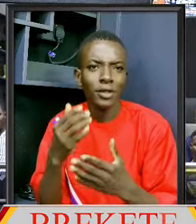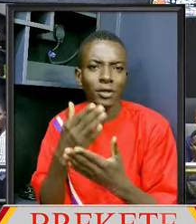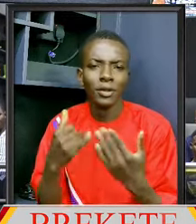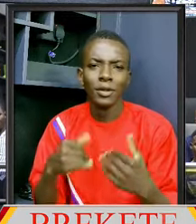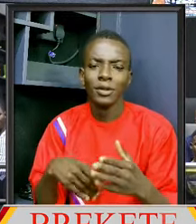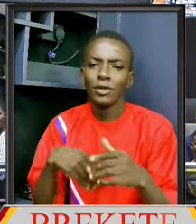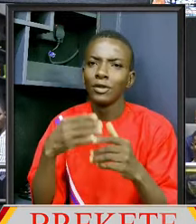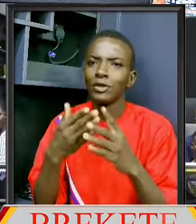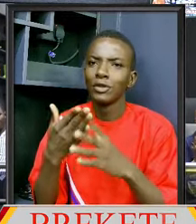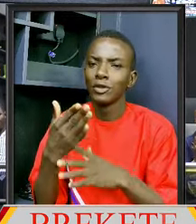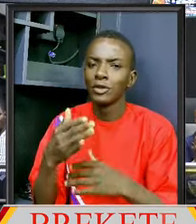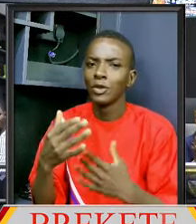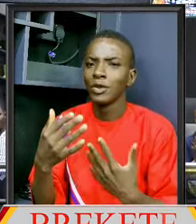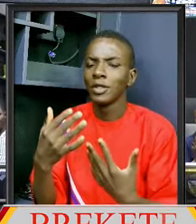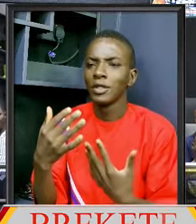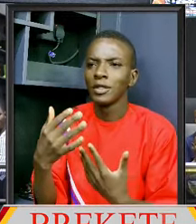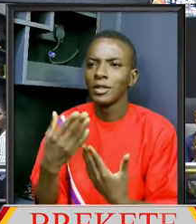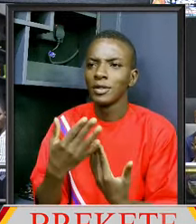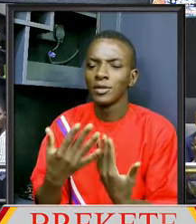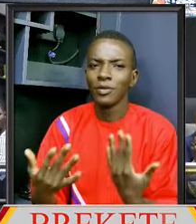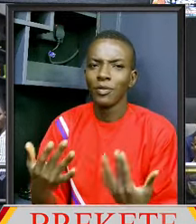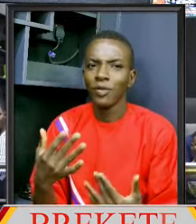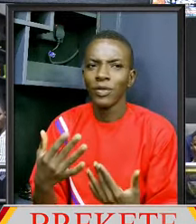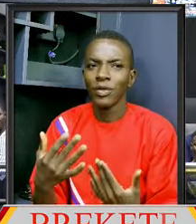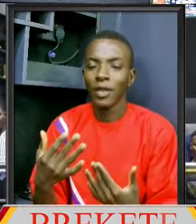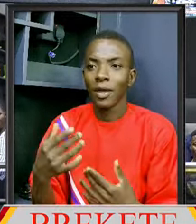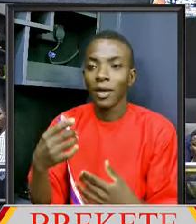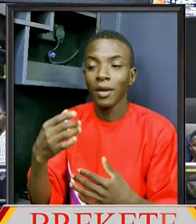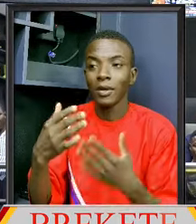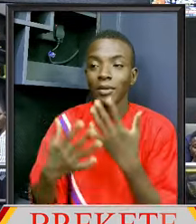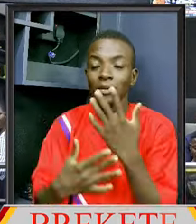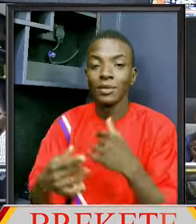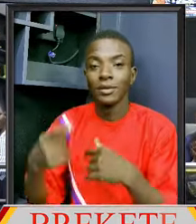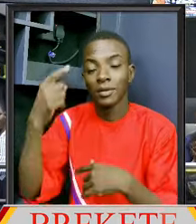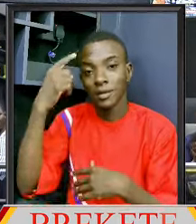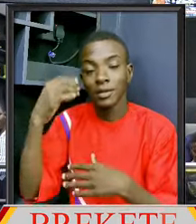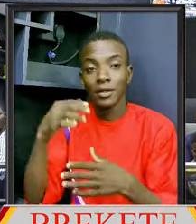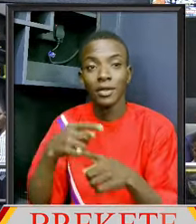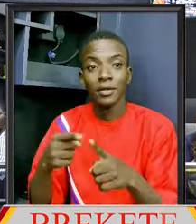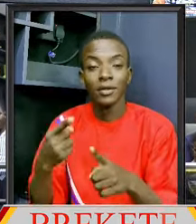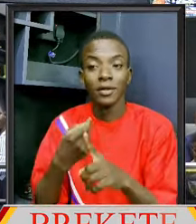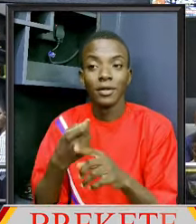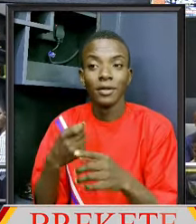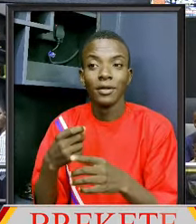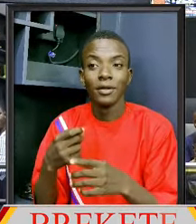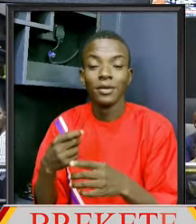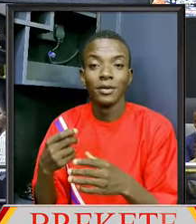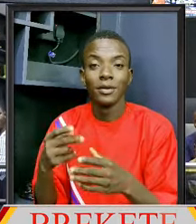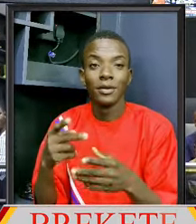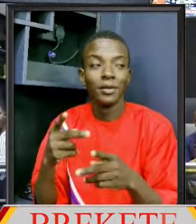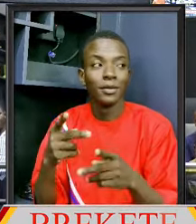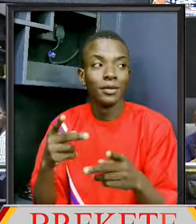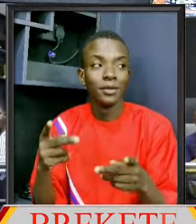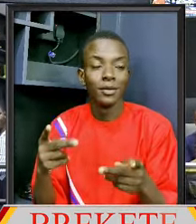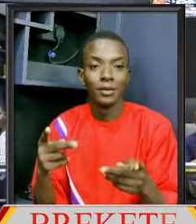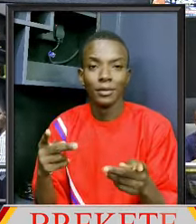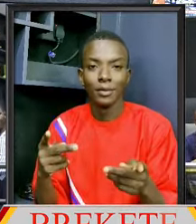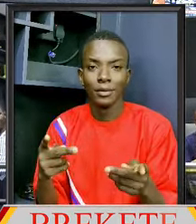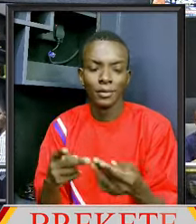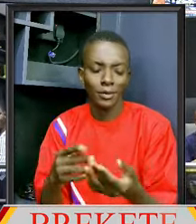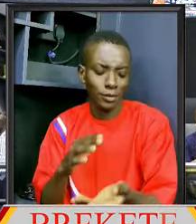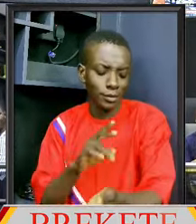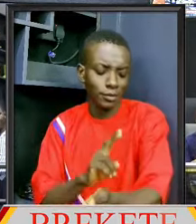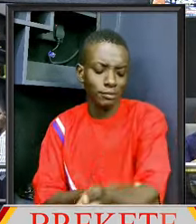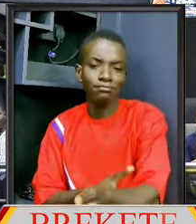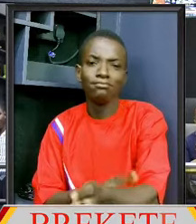they go through if you say nah head. The blood we did for head, it did different from the one we did for the place where they used to, where did they come